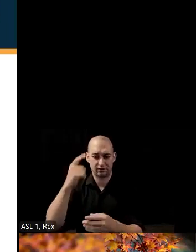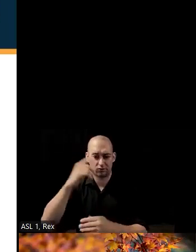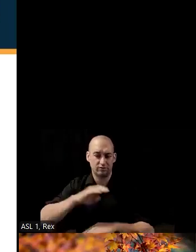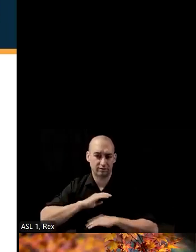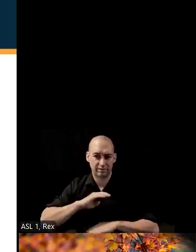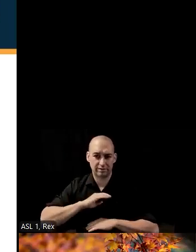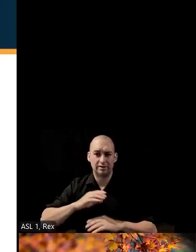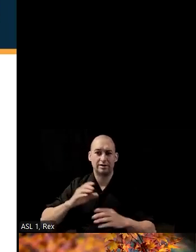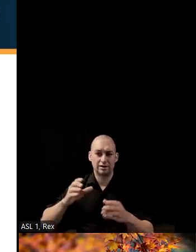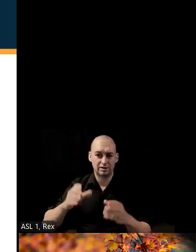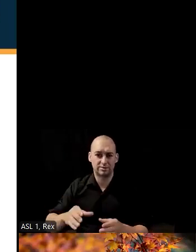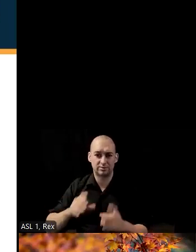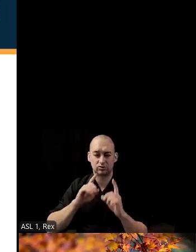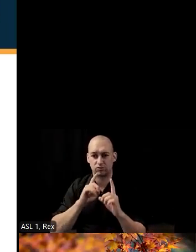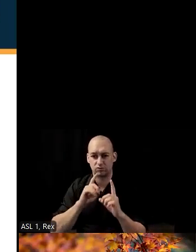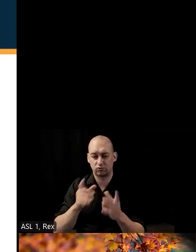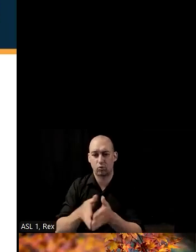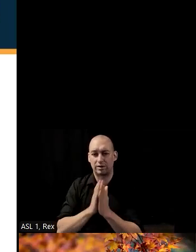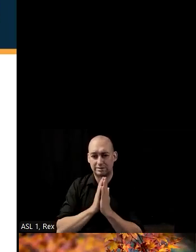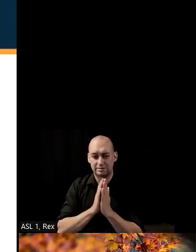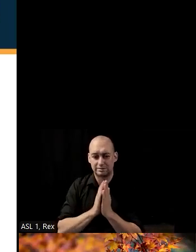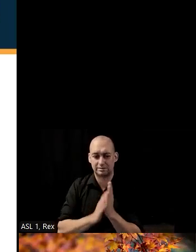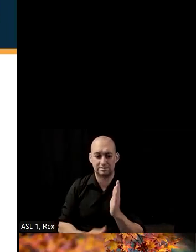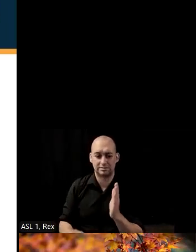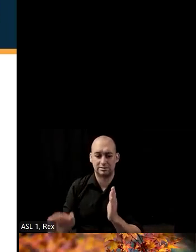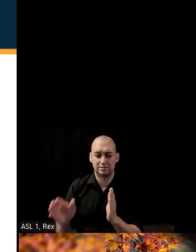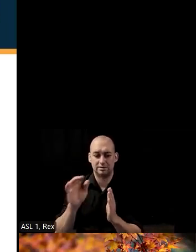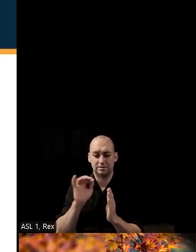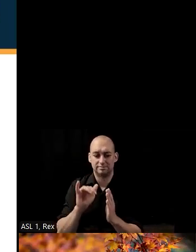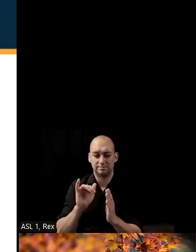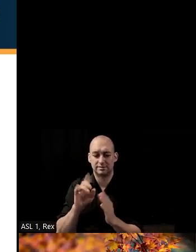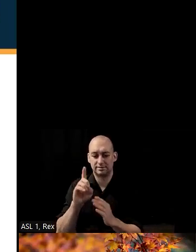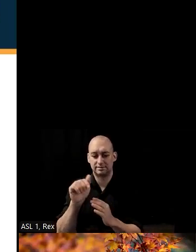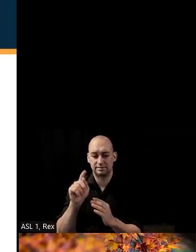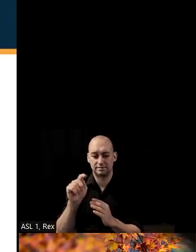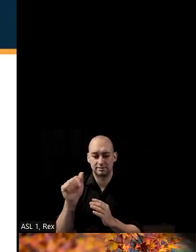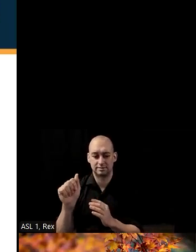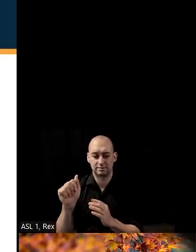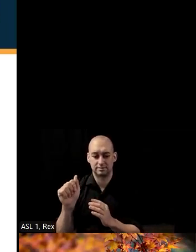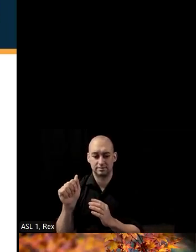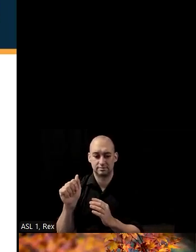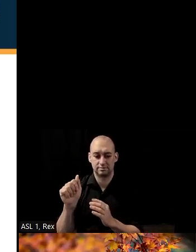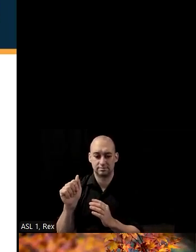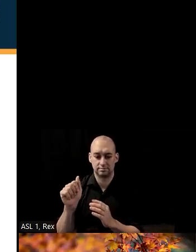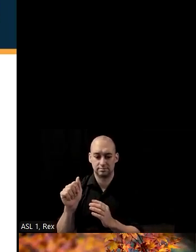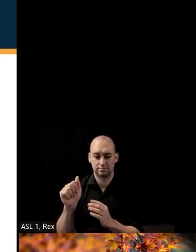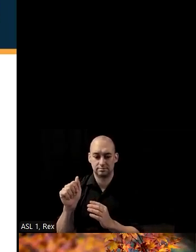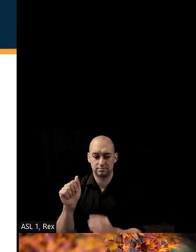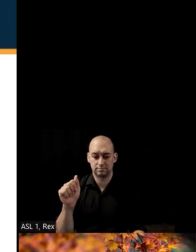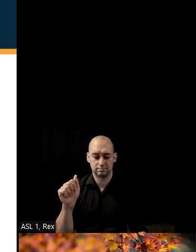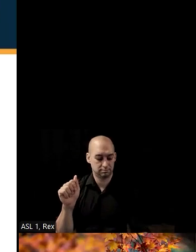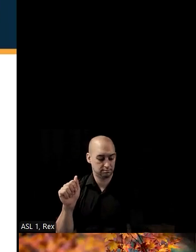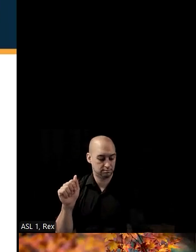request. And then the data and technology, so the infrastructure that really underlies all of this. I mentioned the web